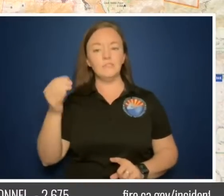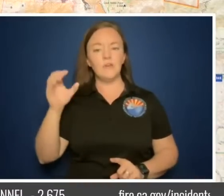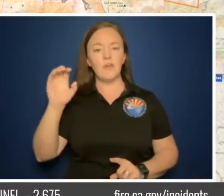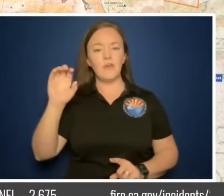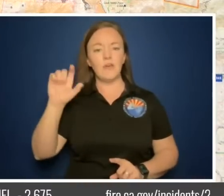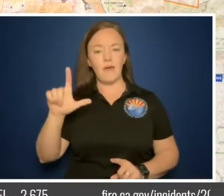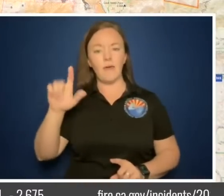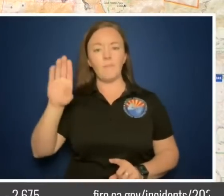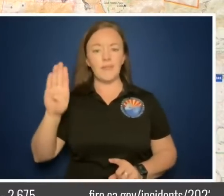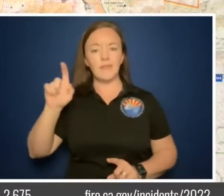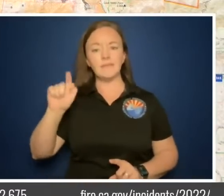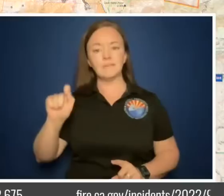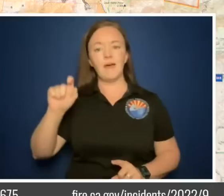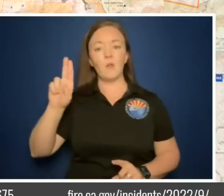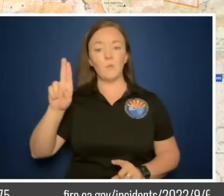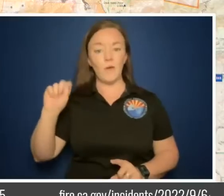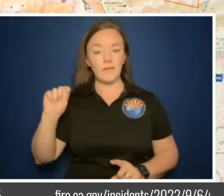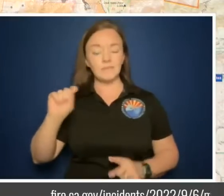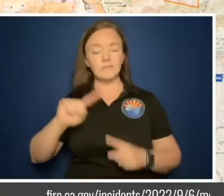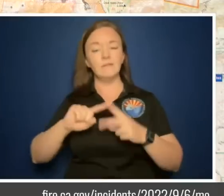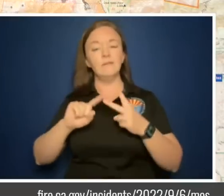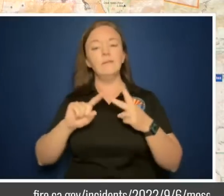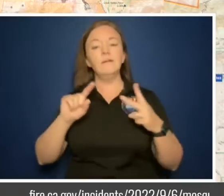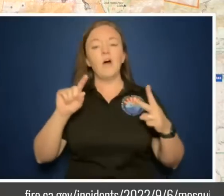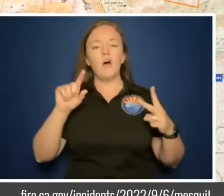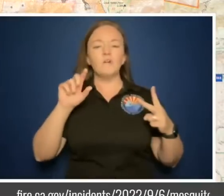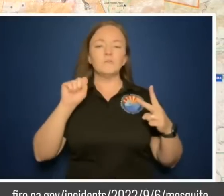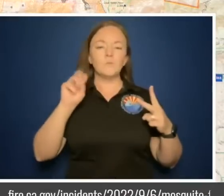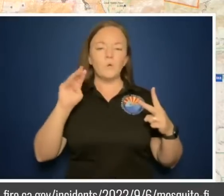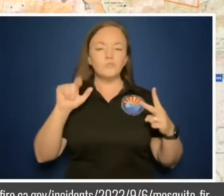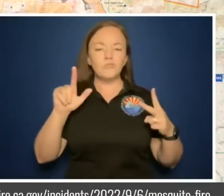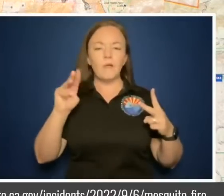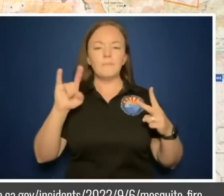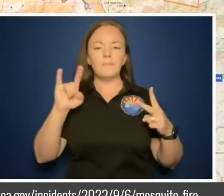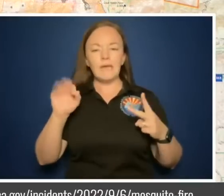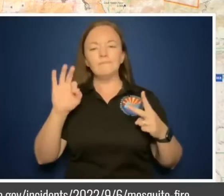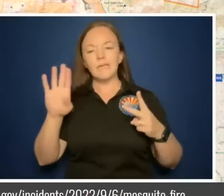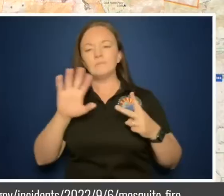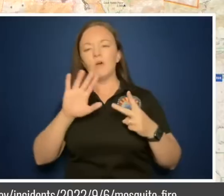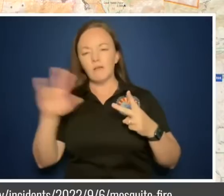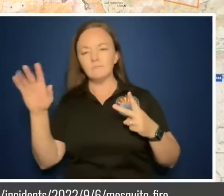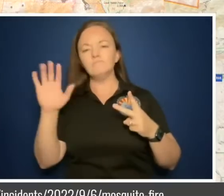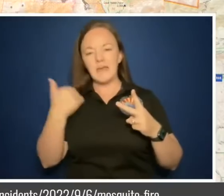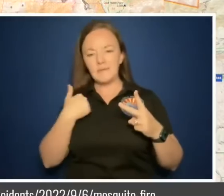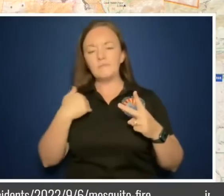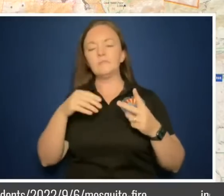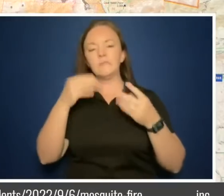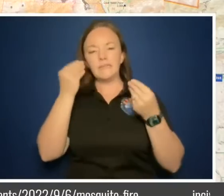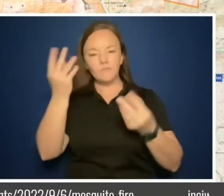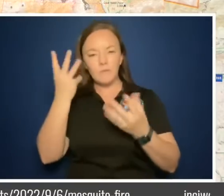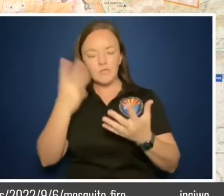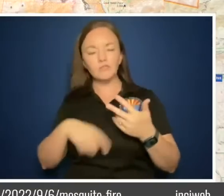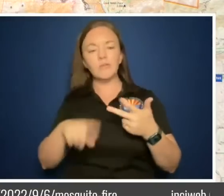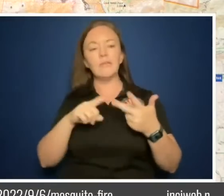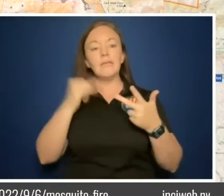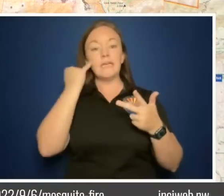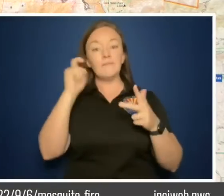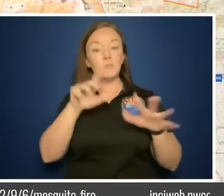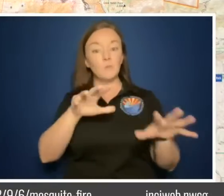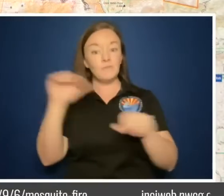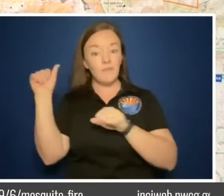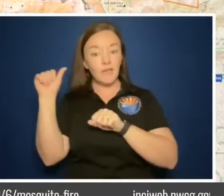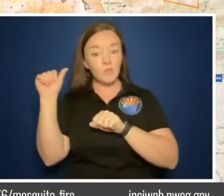edcgov.us, and our social media pages, and then also for any displaced residents, 211 is